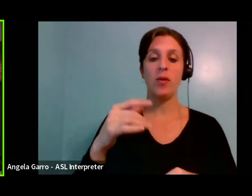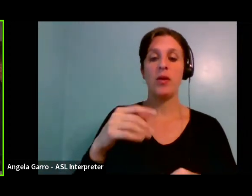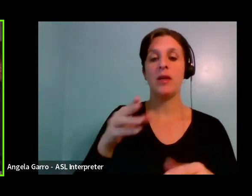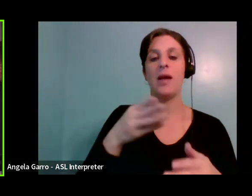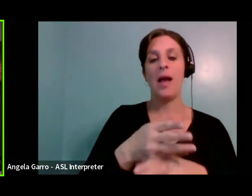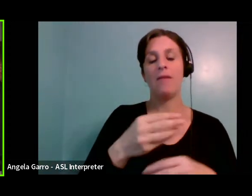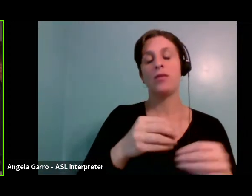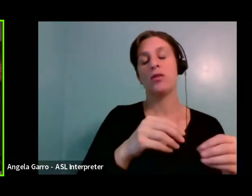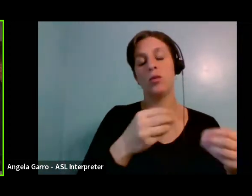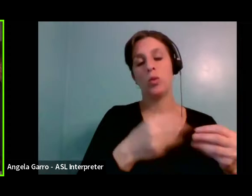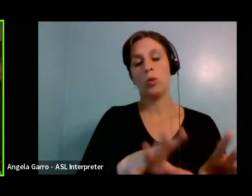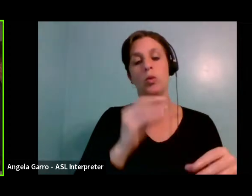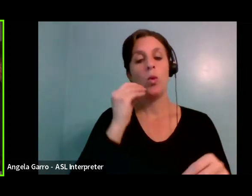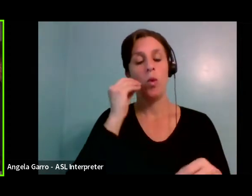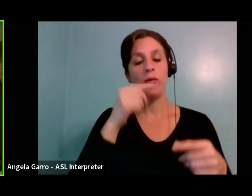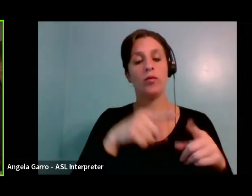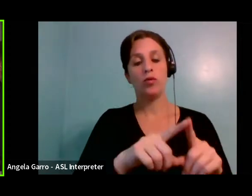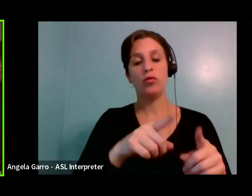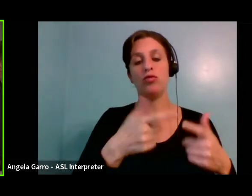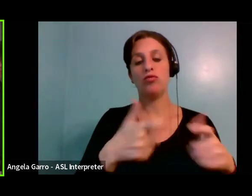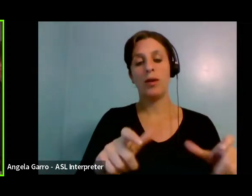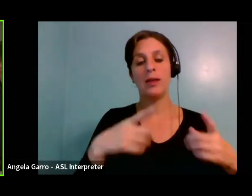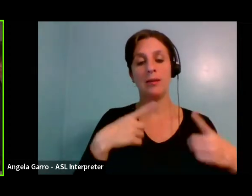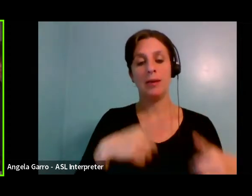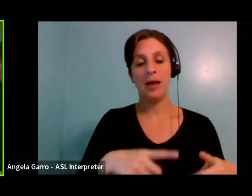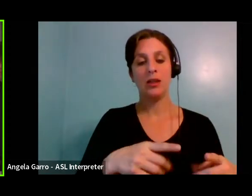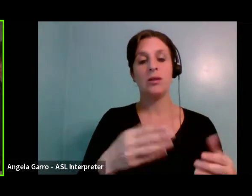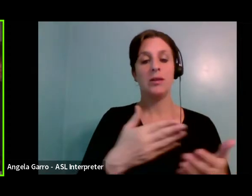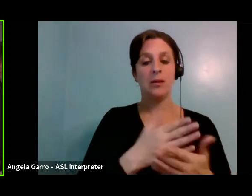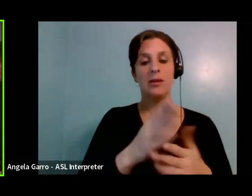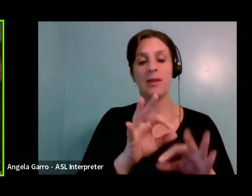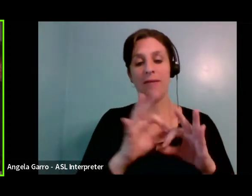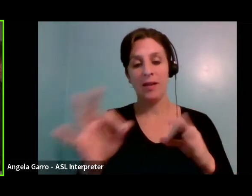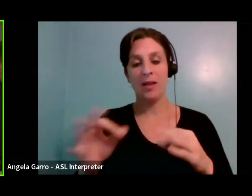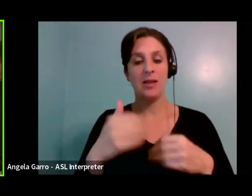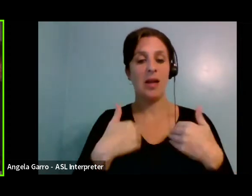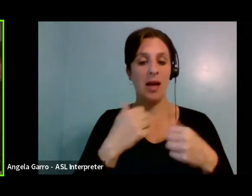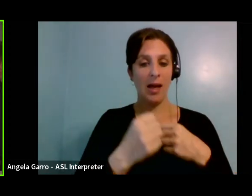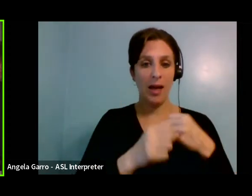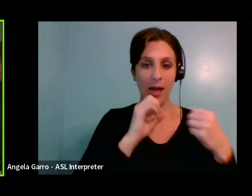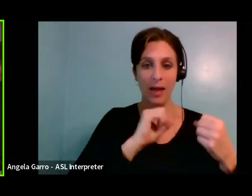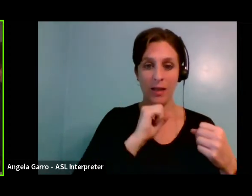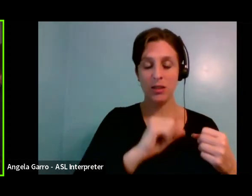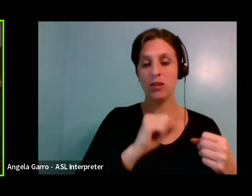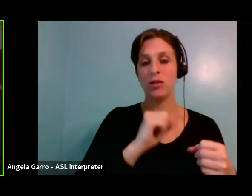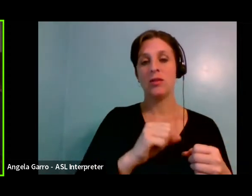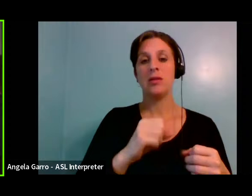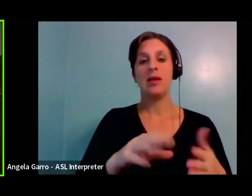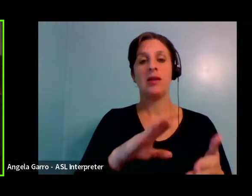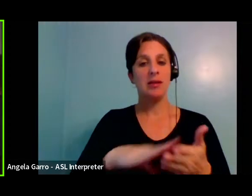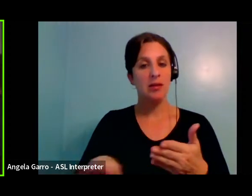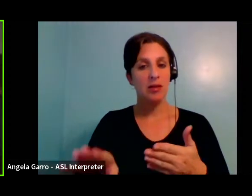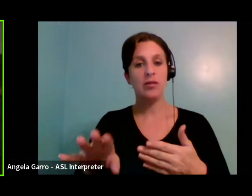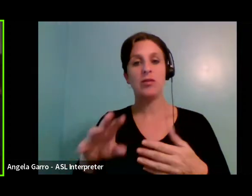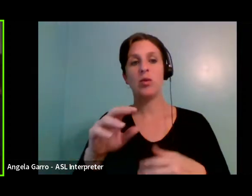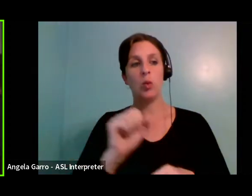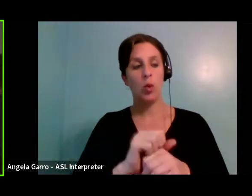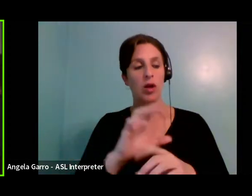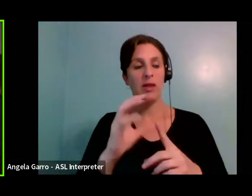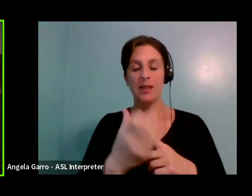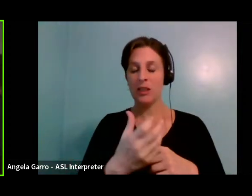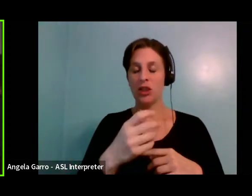Great Depression. Toiling in the fields from a young age, Chavez faced dismissal, working conditions, racism, abuse,